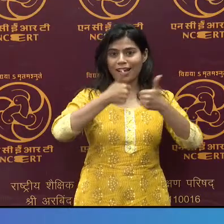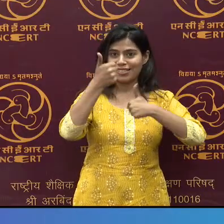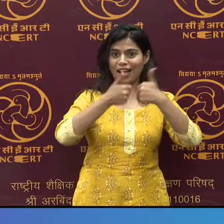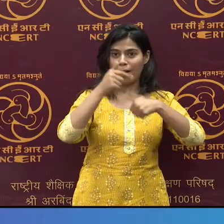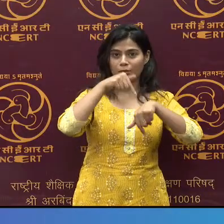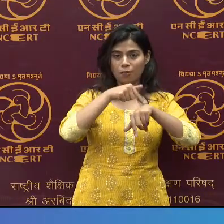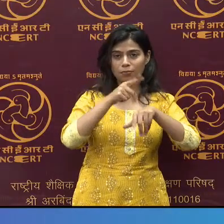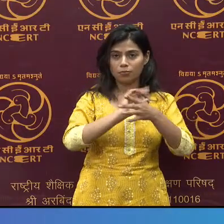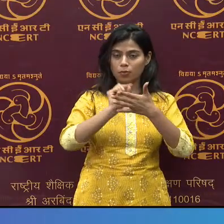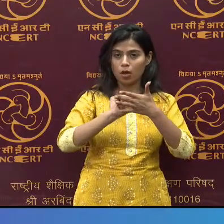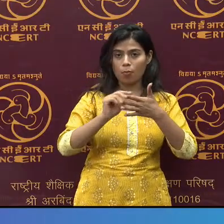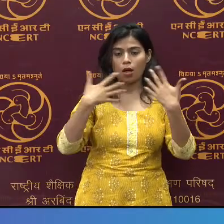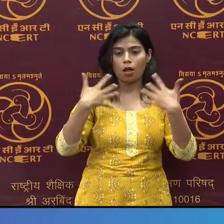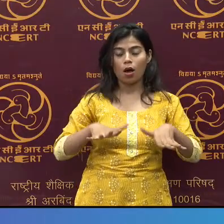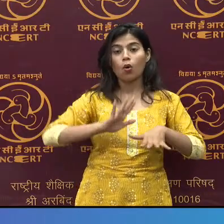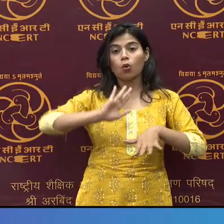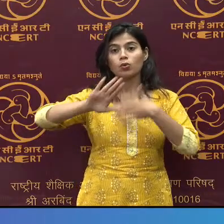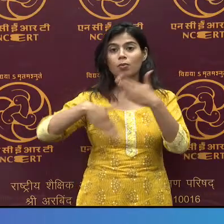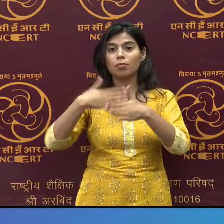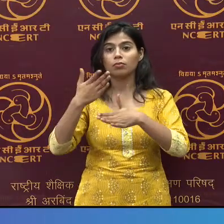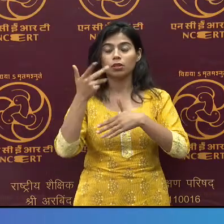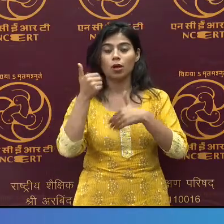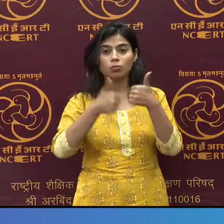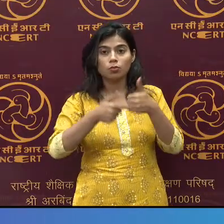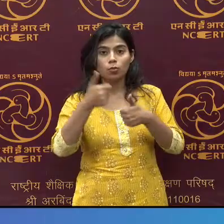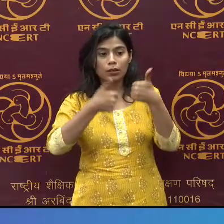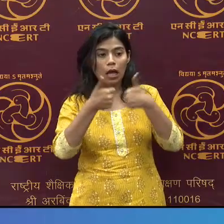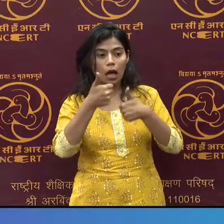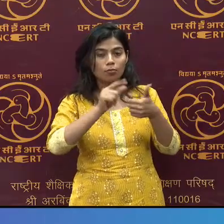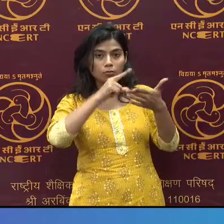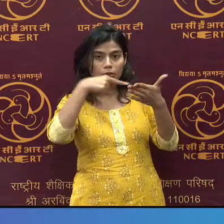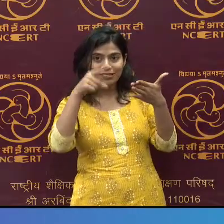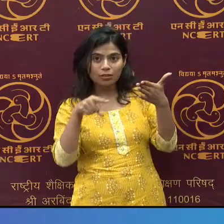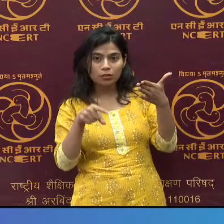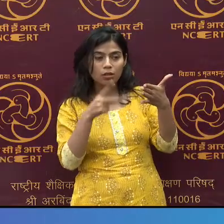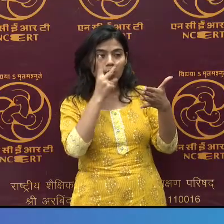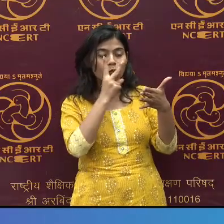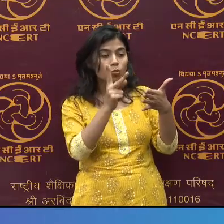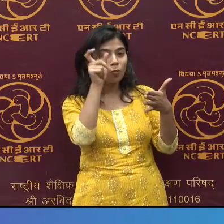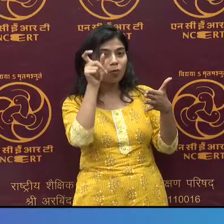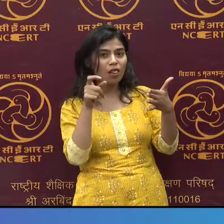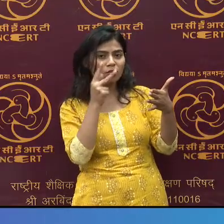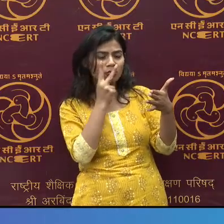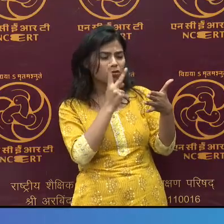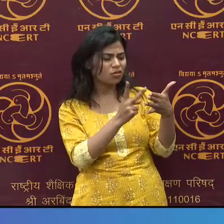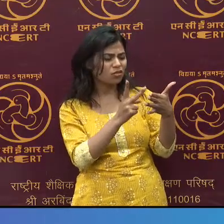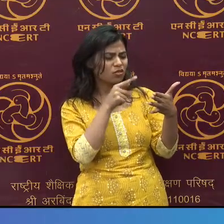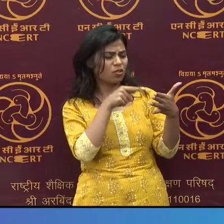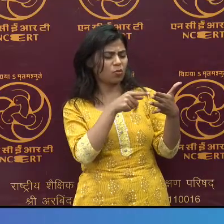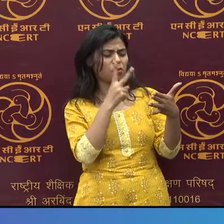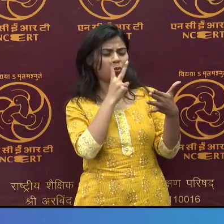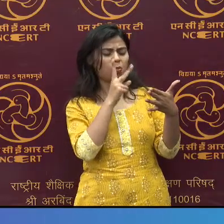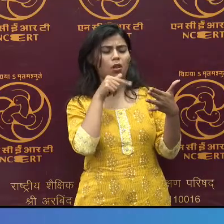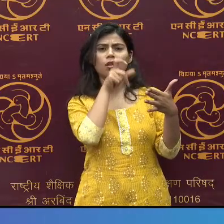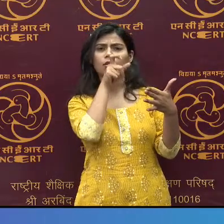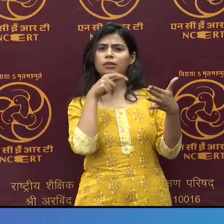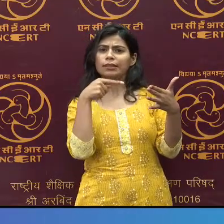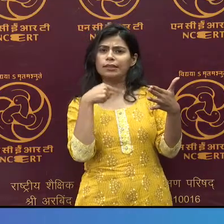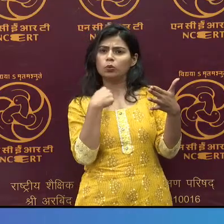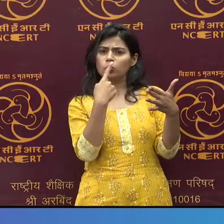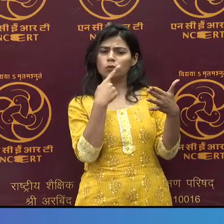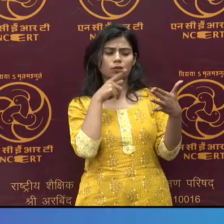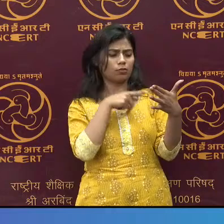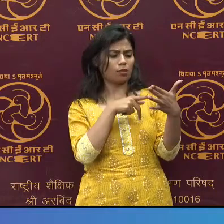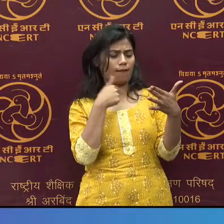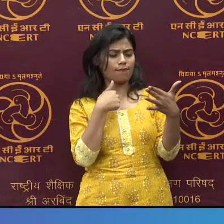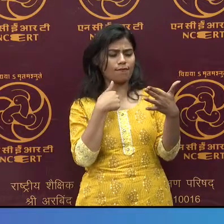have a lot of time. Okay. So the way you present it, and if it's very coherent and very clearly visible to the person who is reading it,